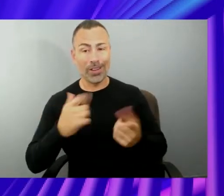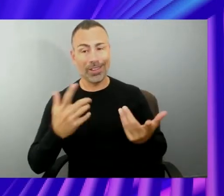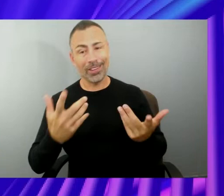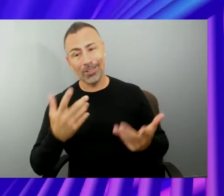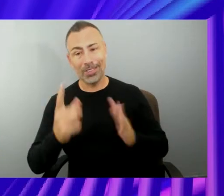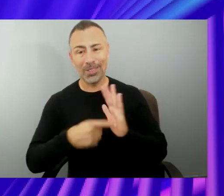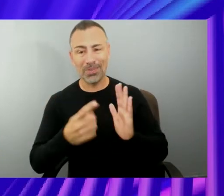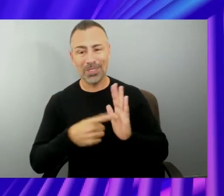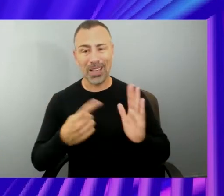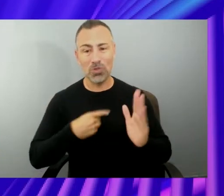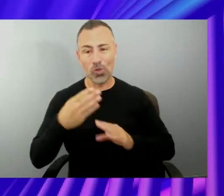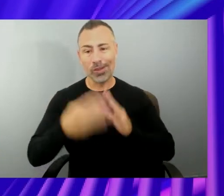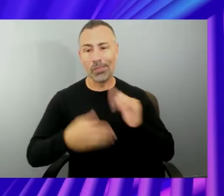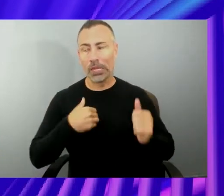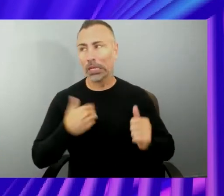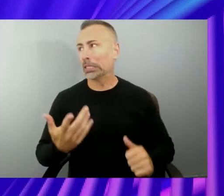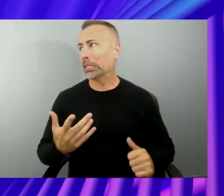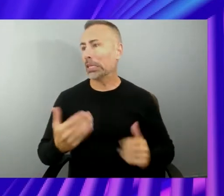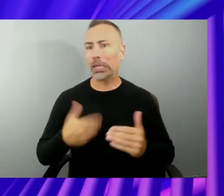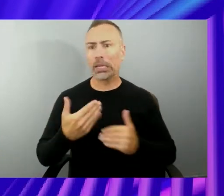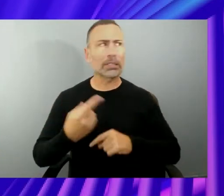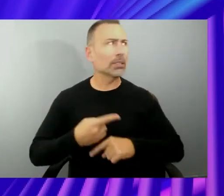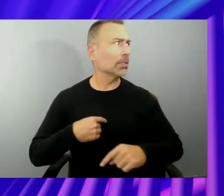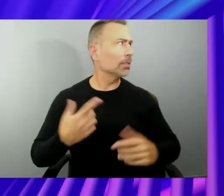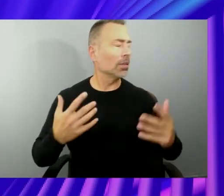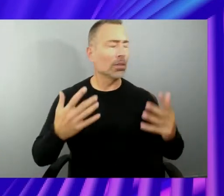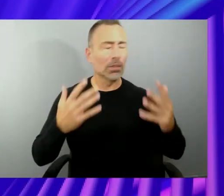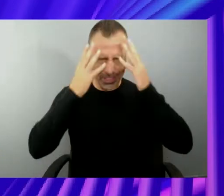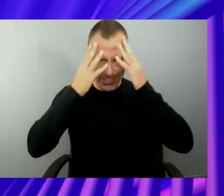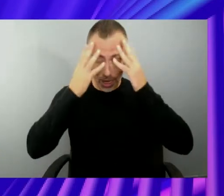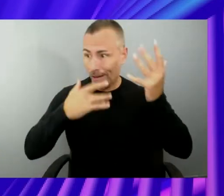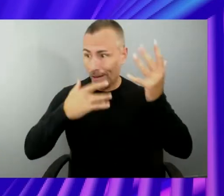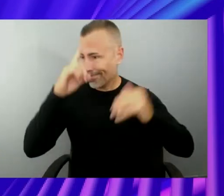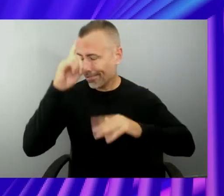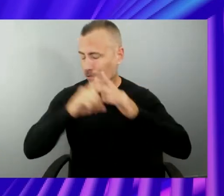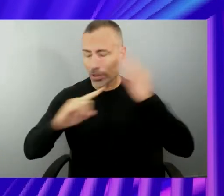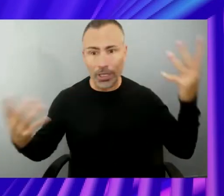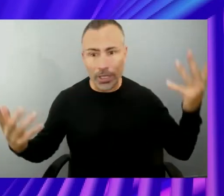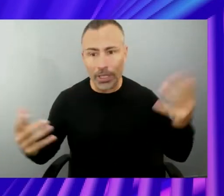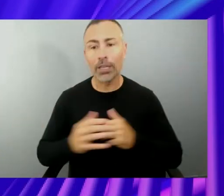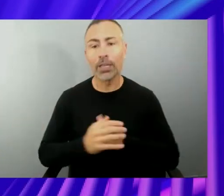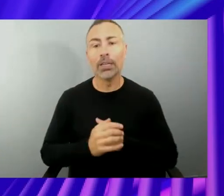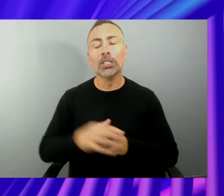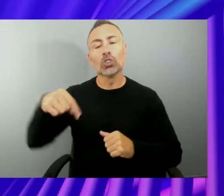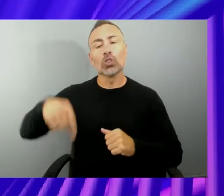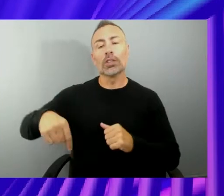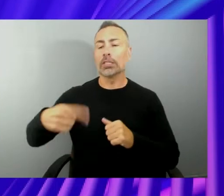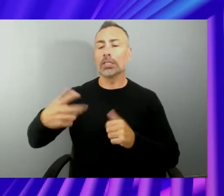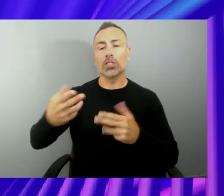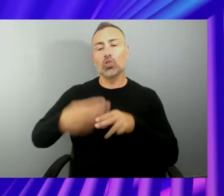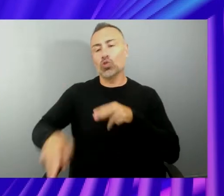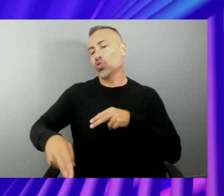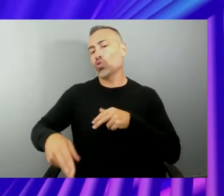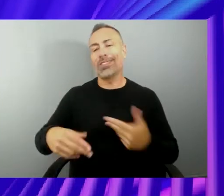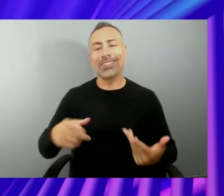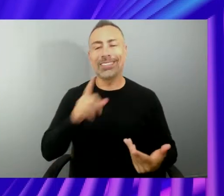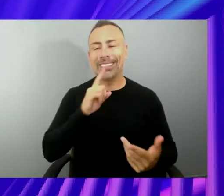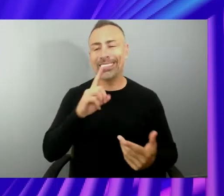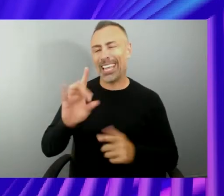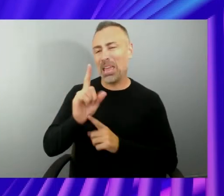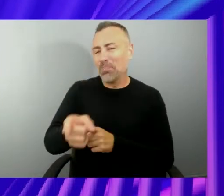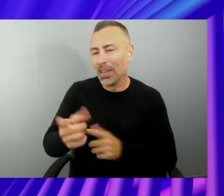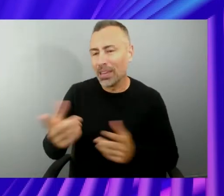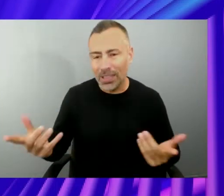right? Or while it's happening to some people, like me, maybe. So it's bite-sized, so it's about 8 minutes long, maybe even shorter. You go through